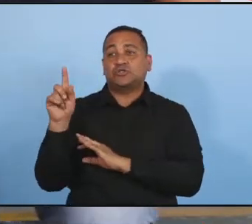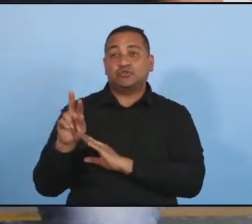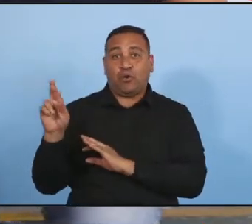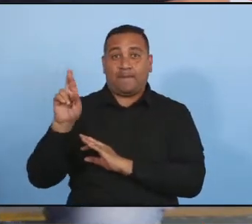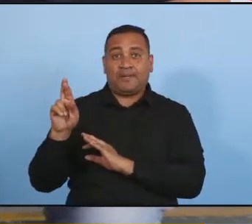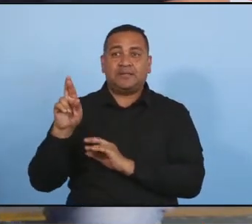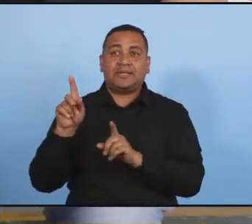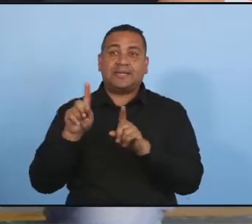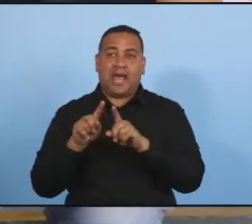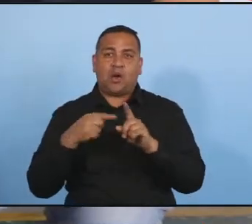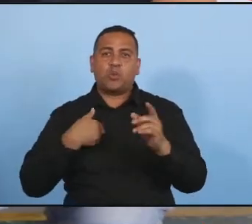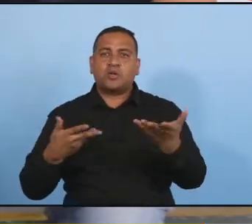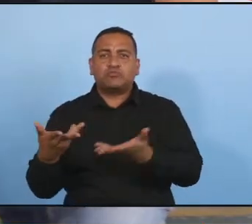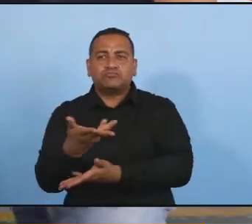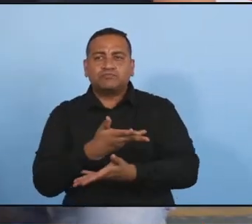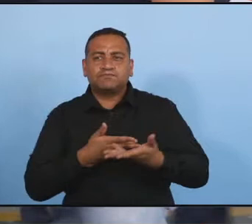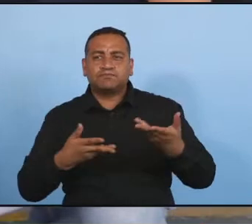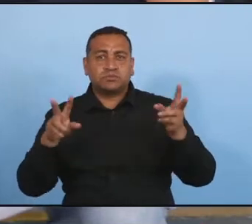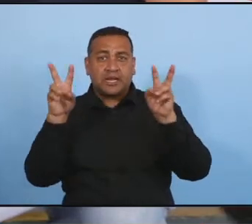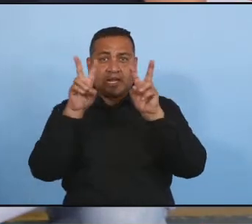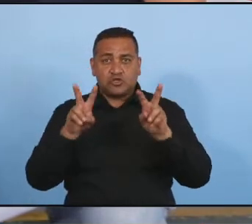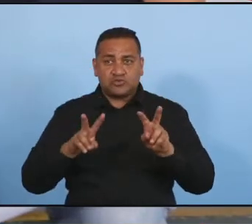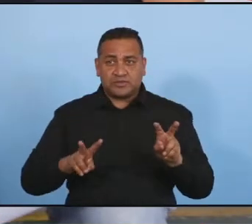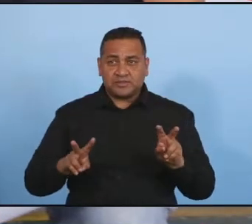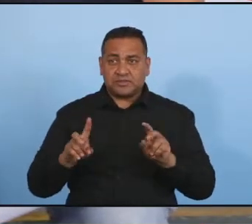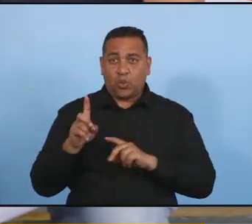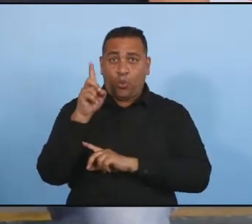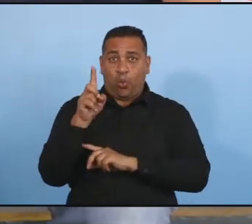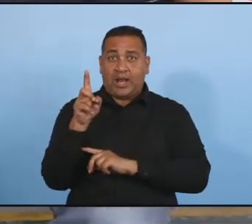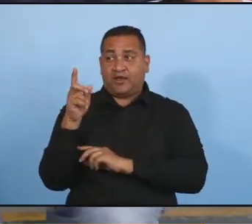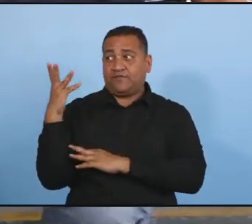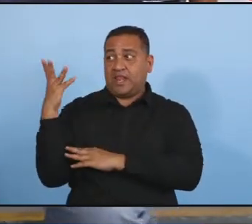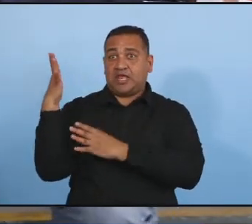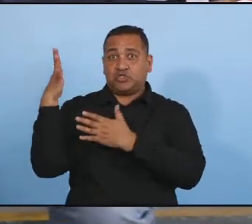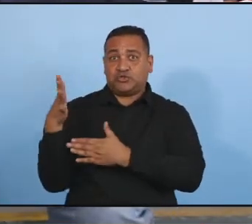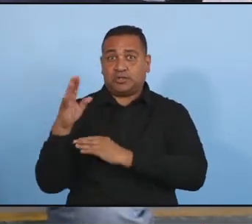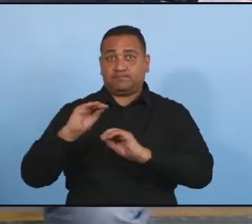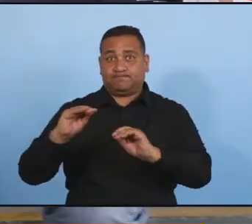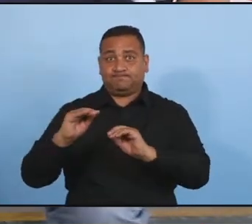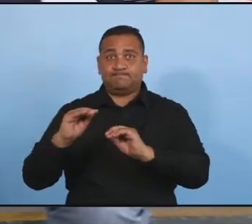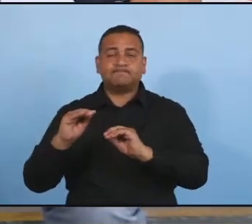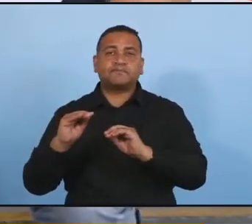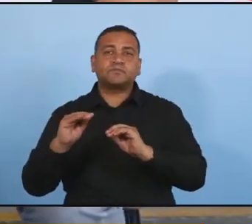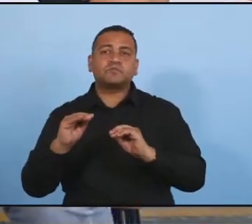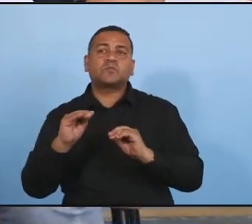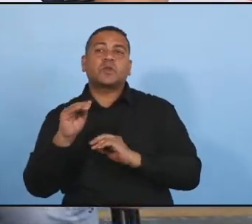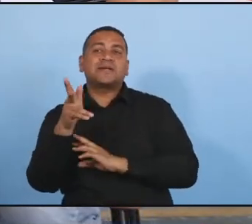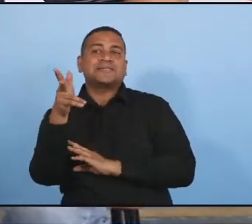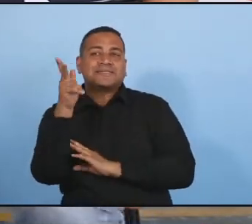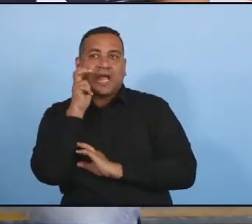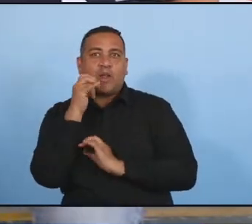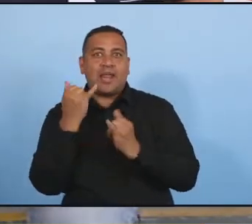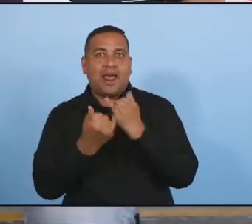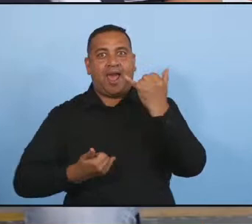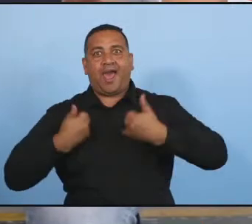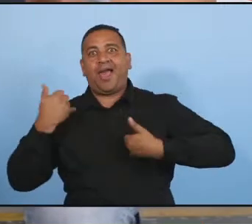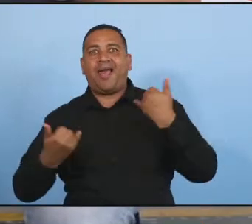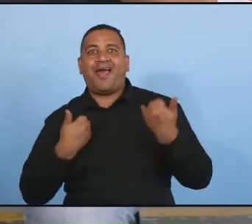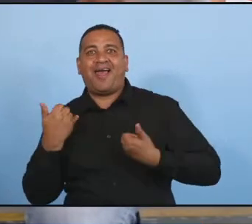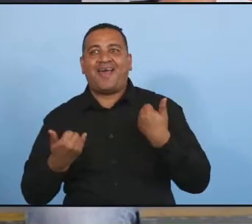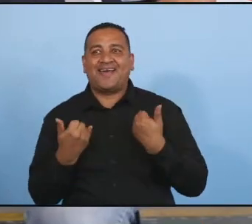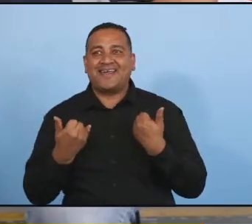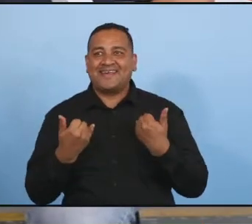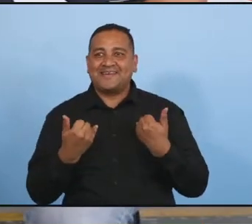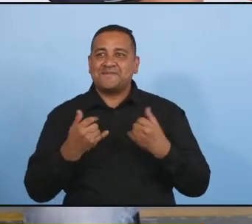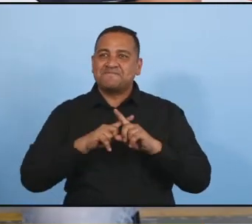talking electronics there. He's one of the lecturers. And but it does seem fun. Can you imagine? You know what I mean? But I